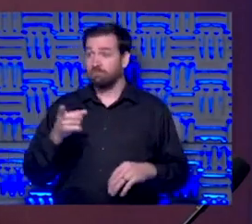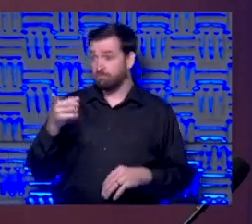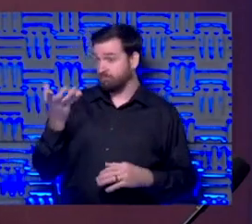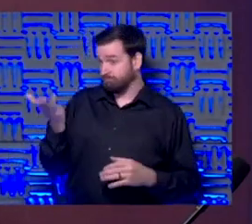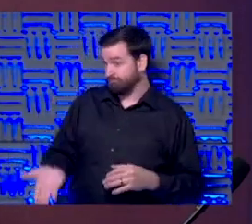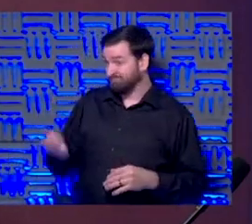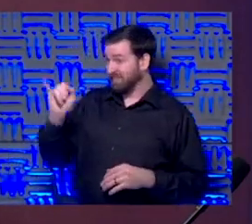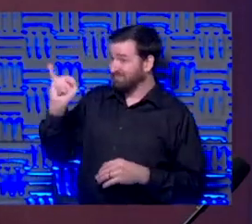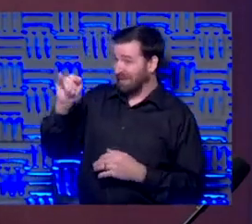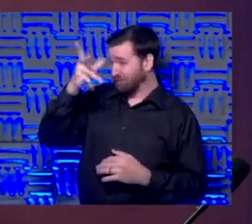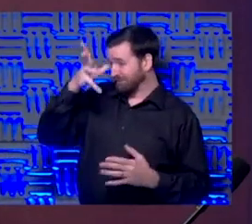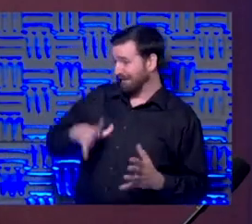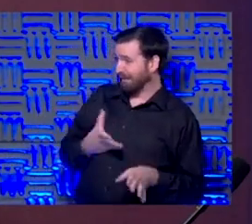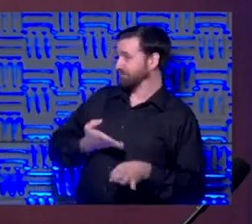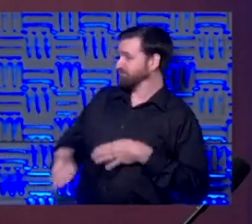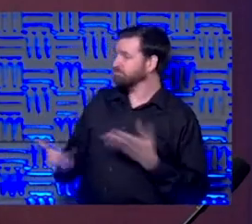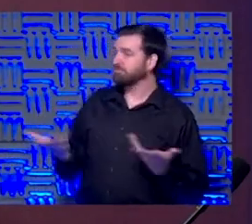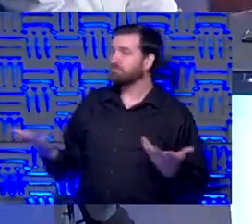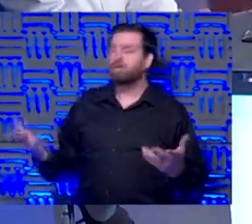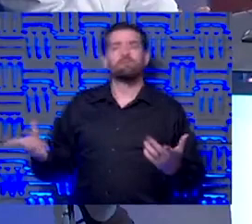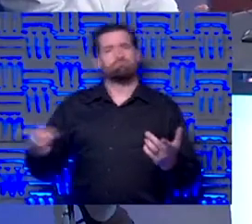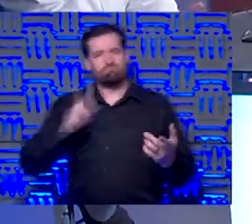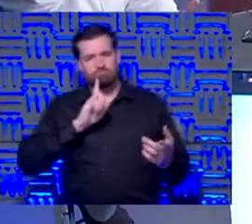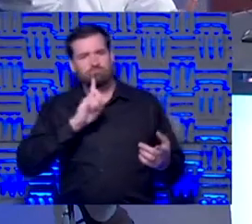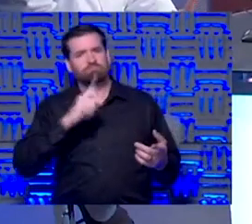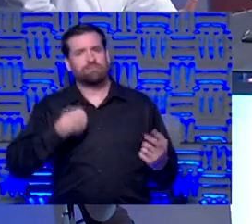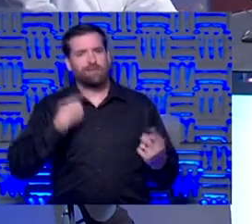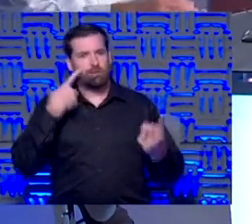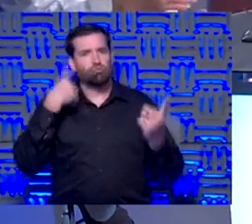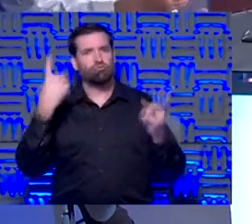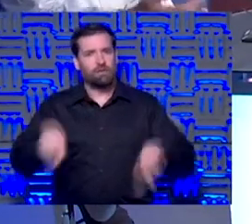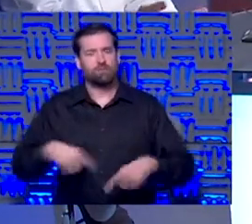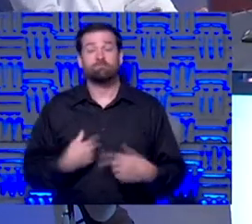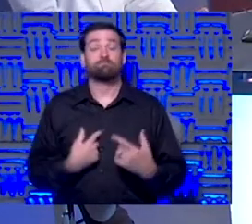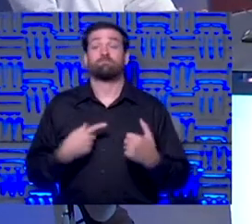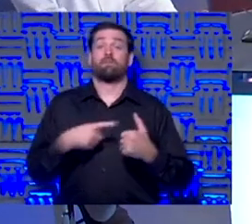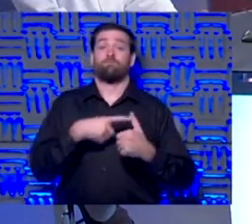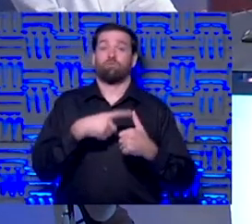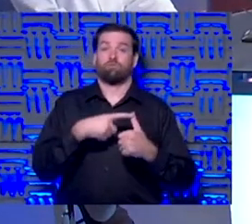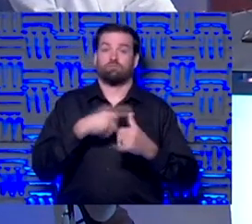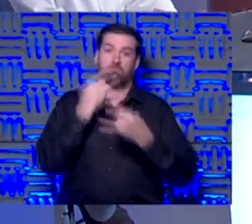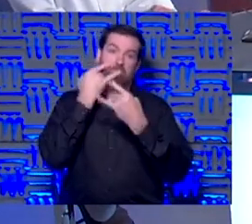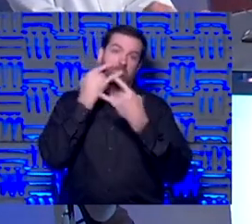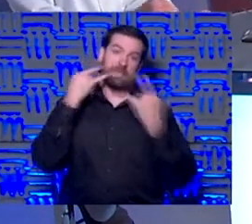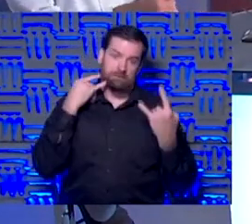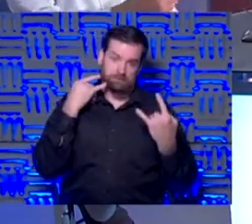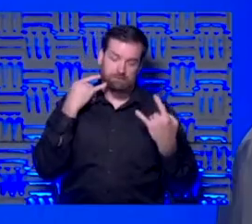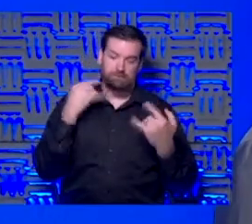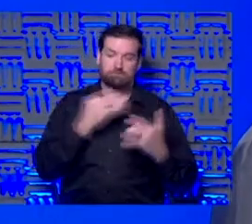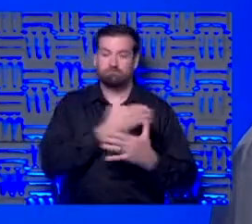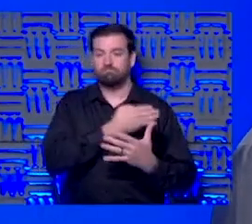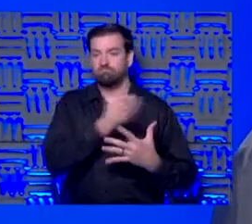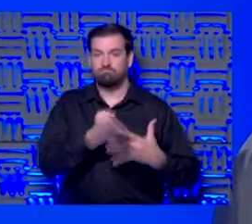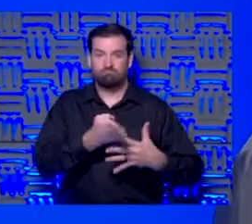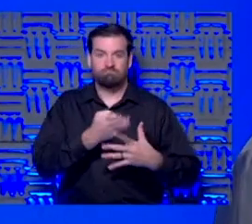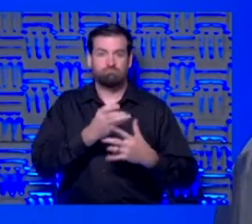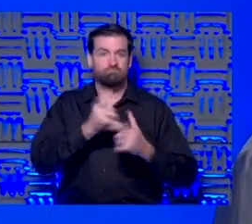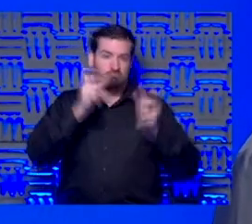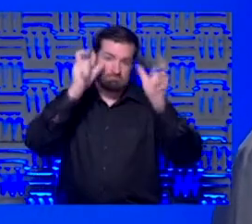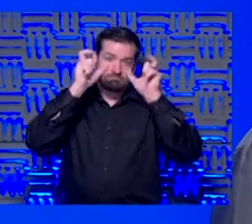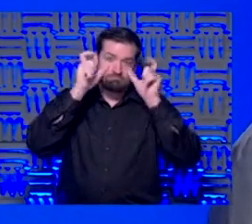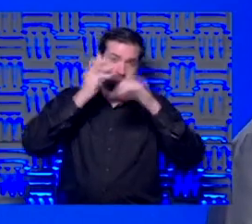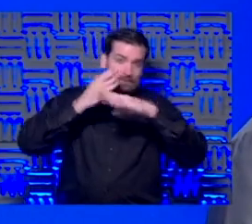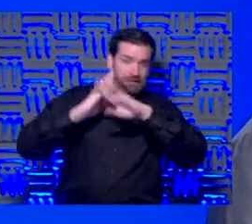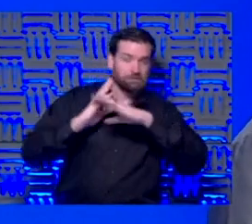the infection guy. What do you think? No, I certainly agree. You know, so first is the mask. Mm-hmm. And then we advocate Absolutely. For eye